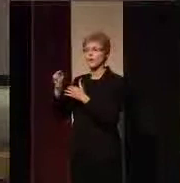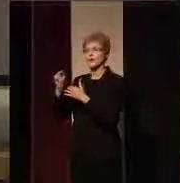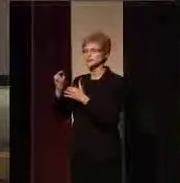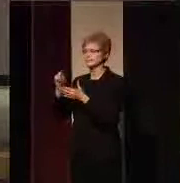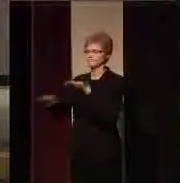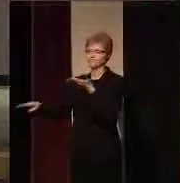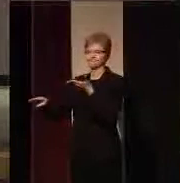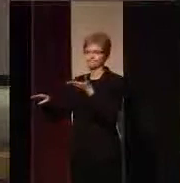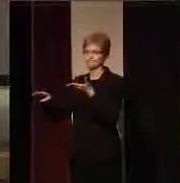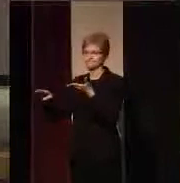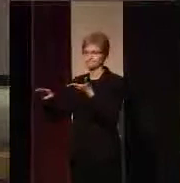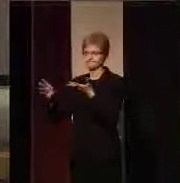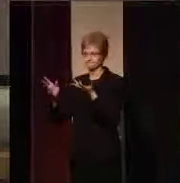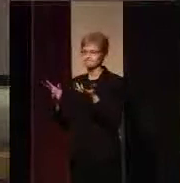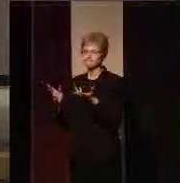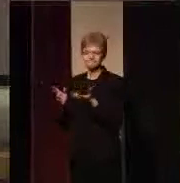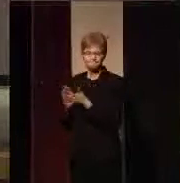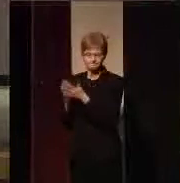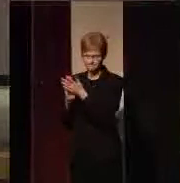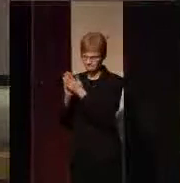warrants.